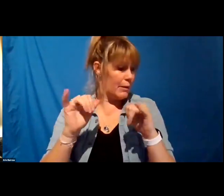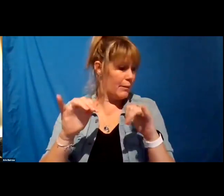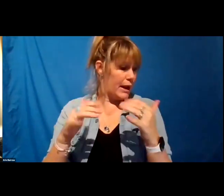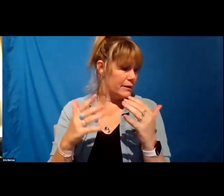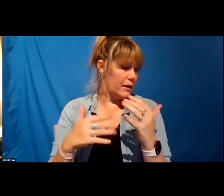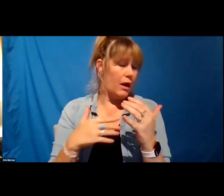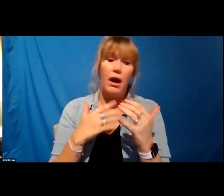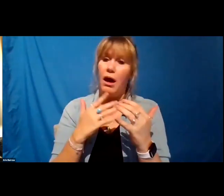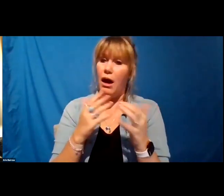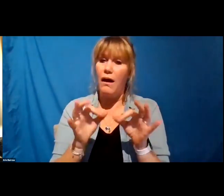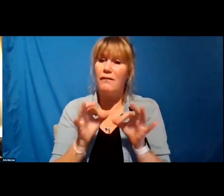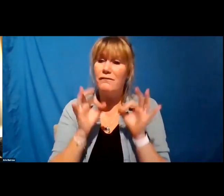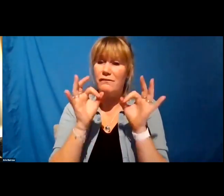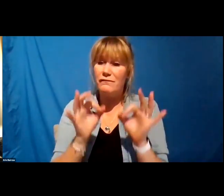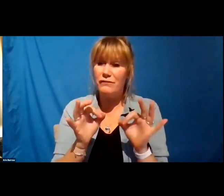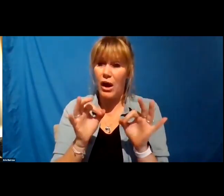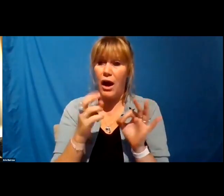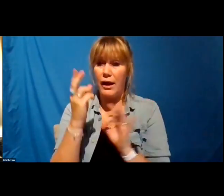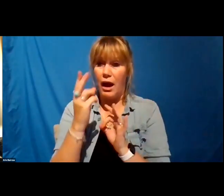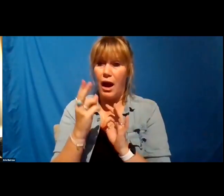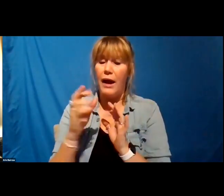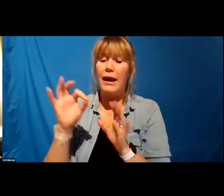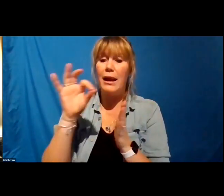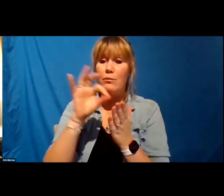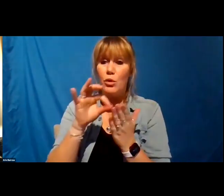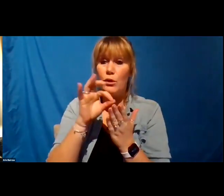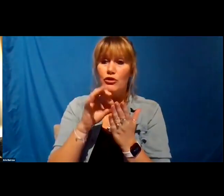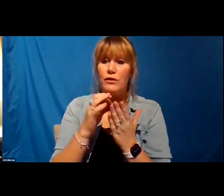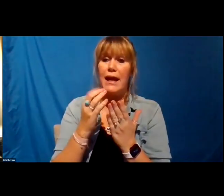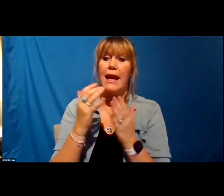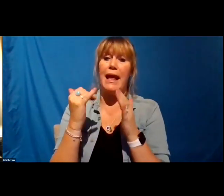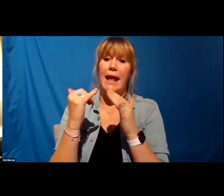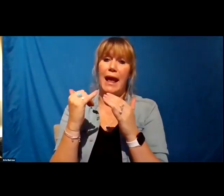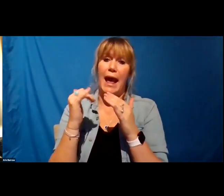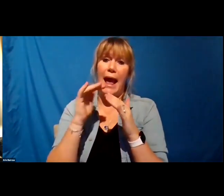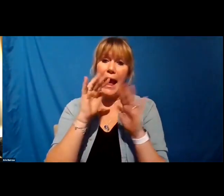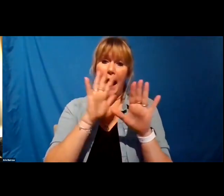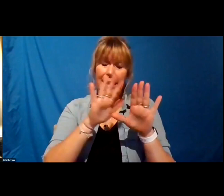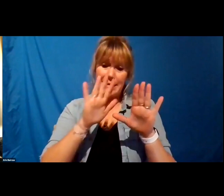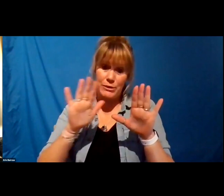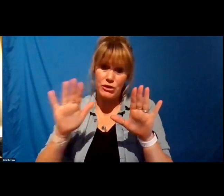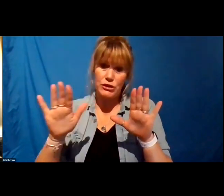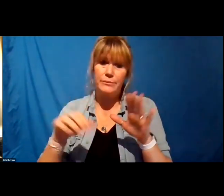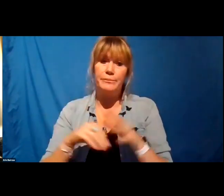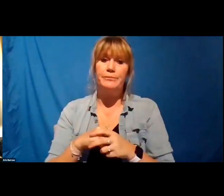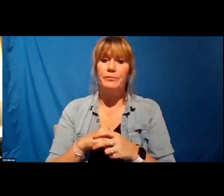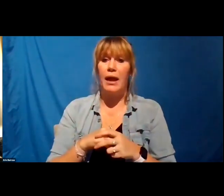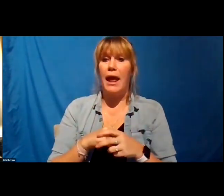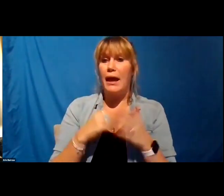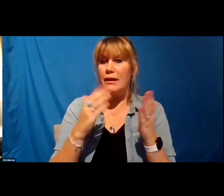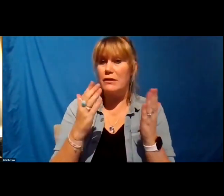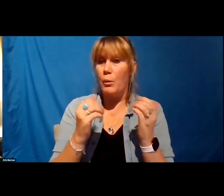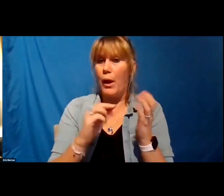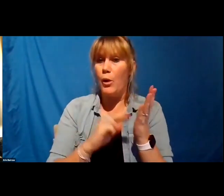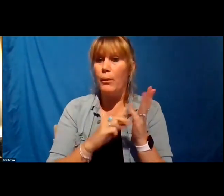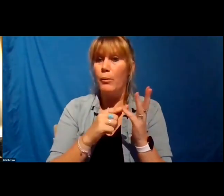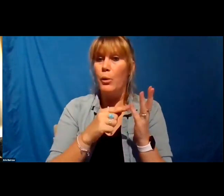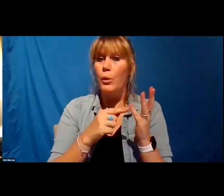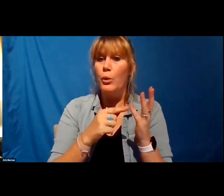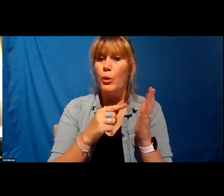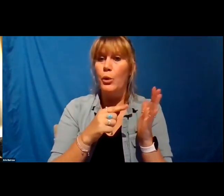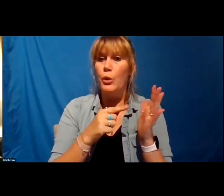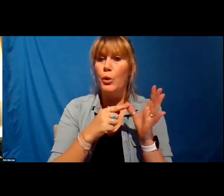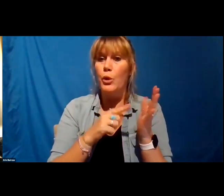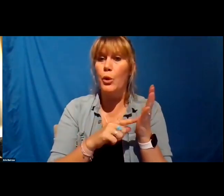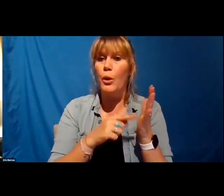embroidery exhibition, Untangled Threads, and to welcome our artists, Nuala Abramson, Tzipporah Johnston, and